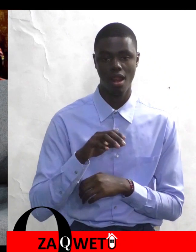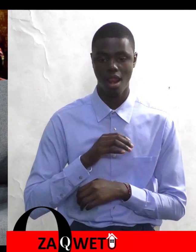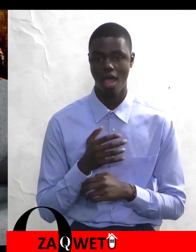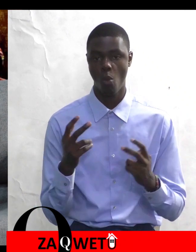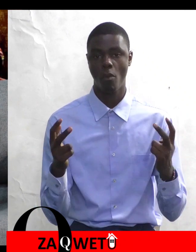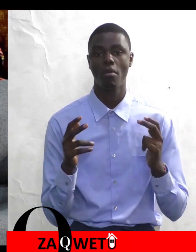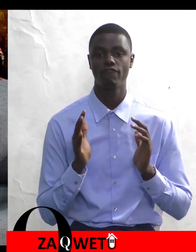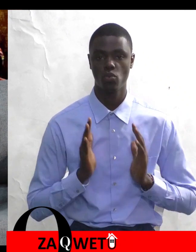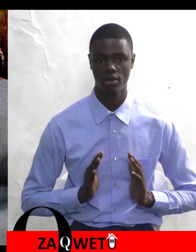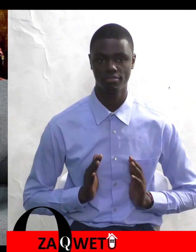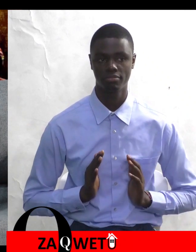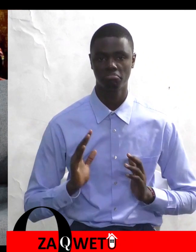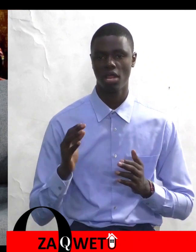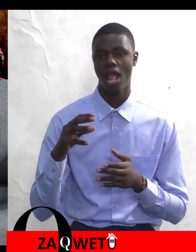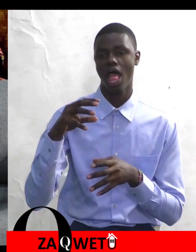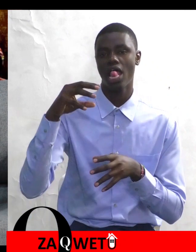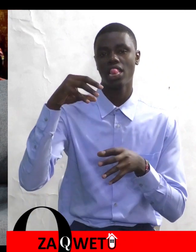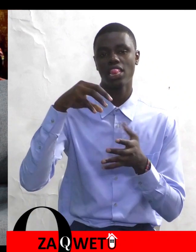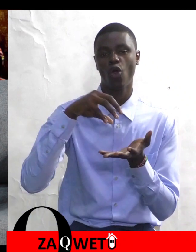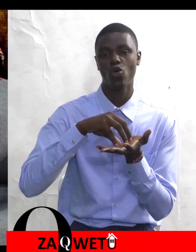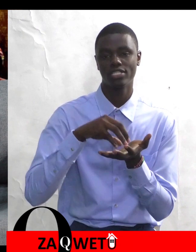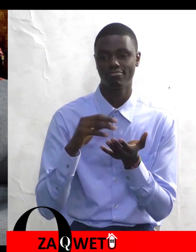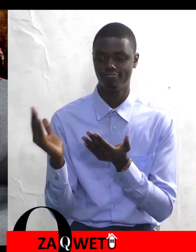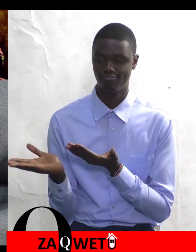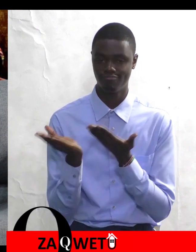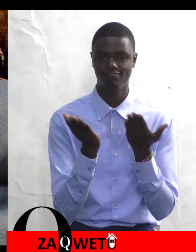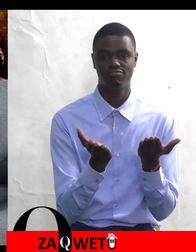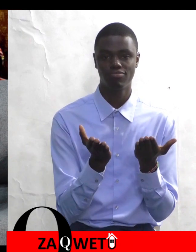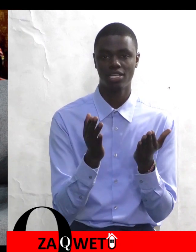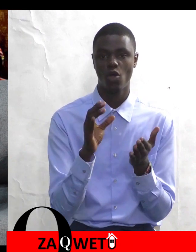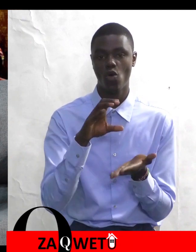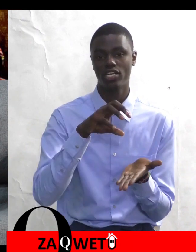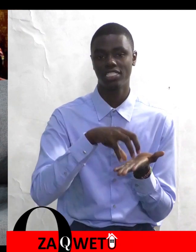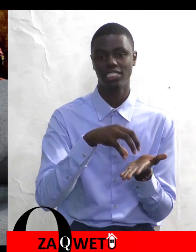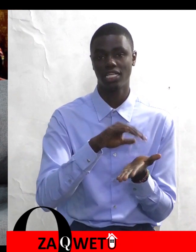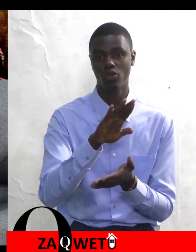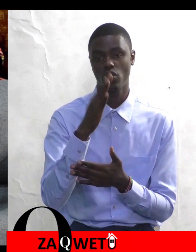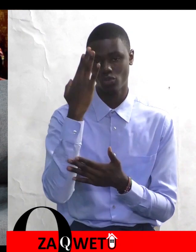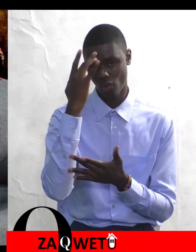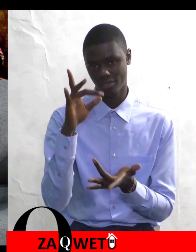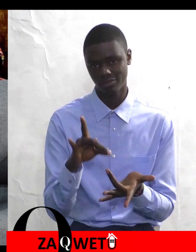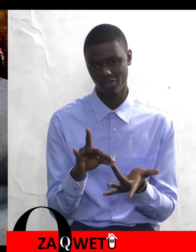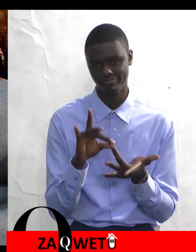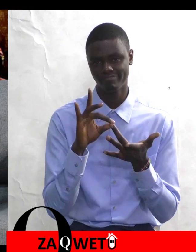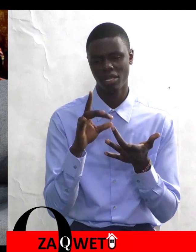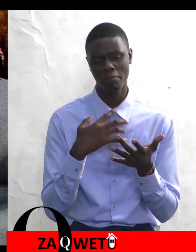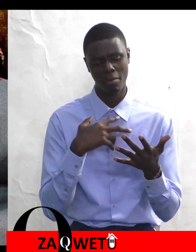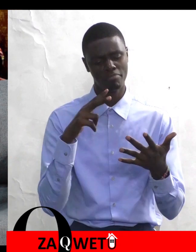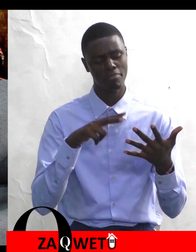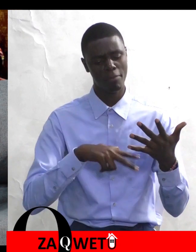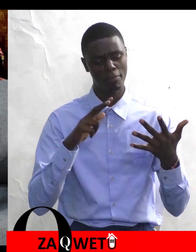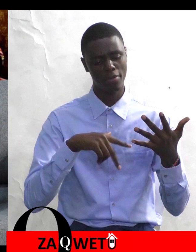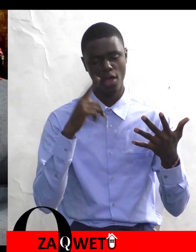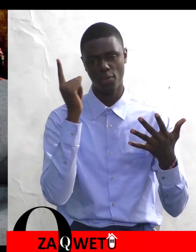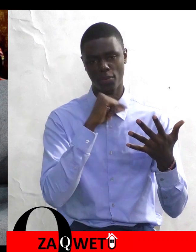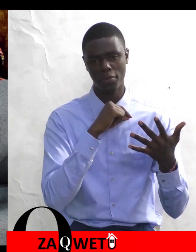you can just tell our viewer the content you bring out on your channel, because it's so